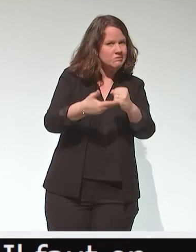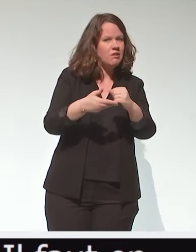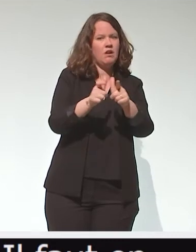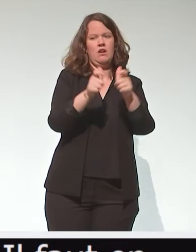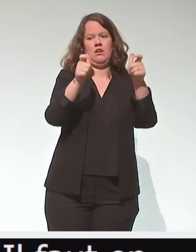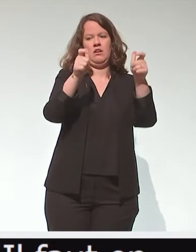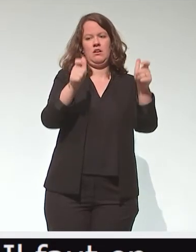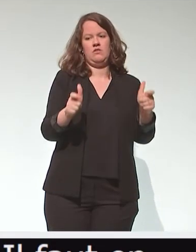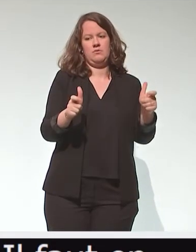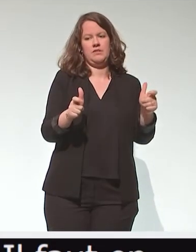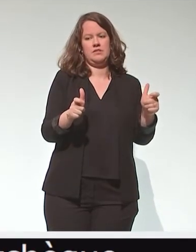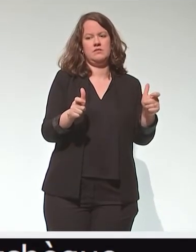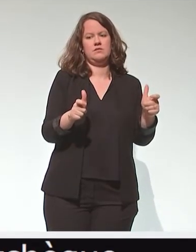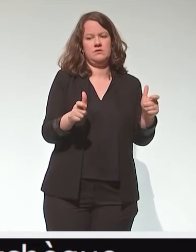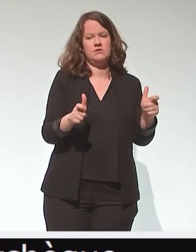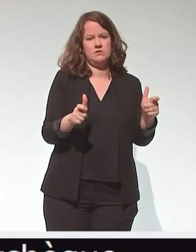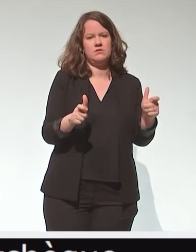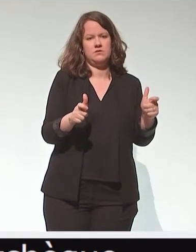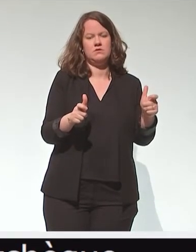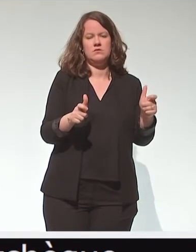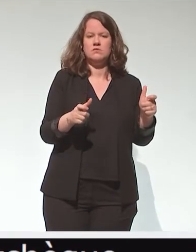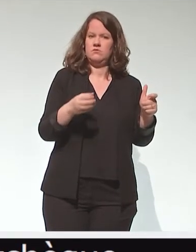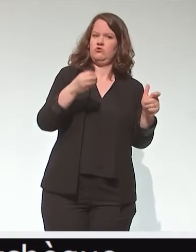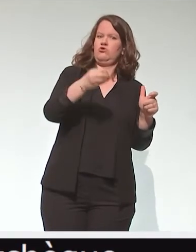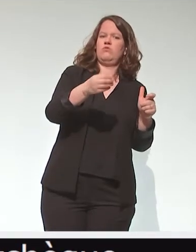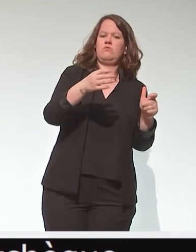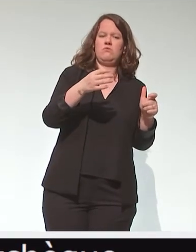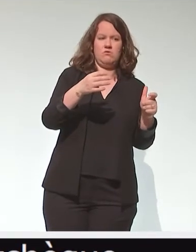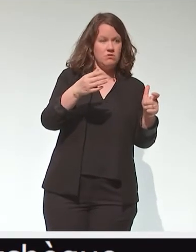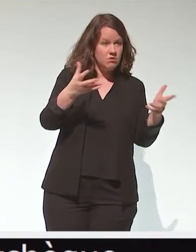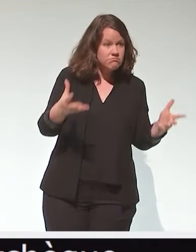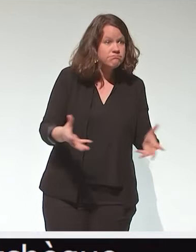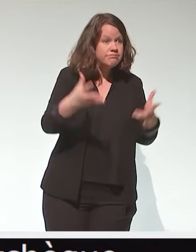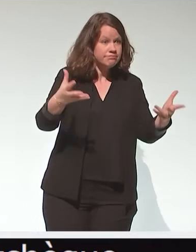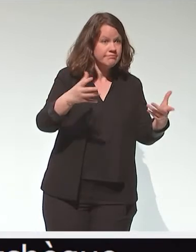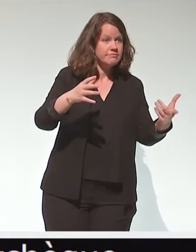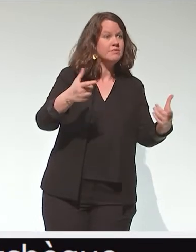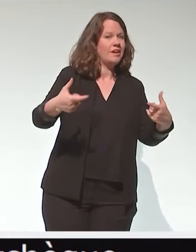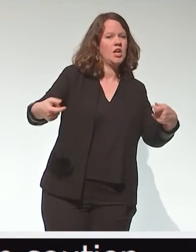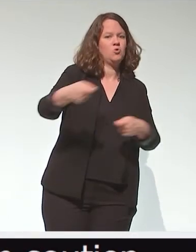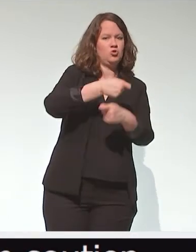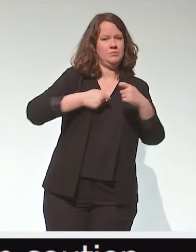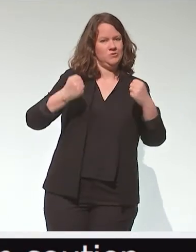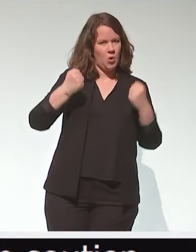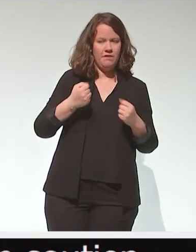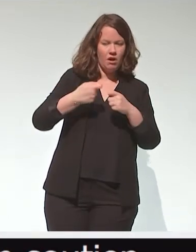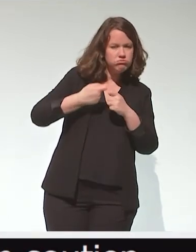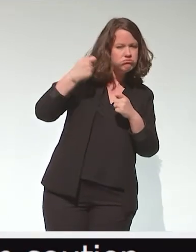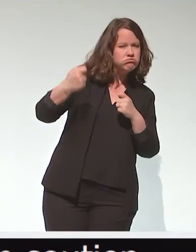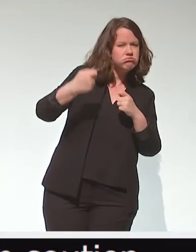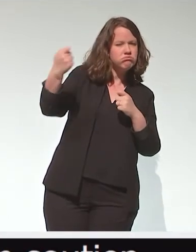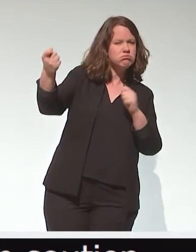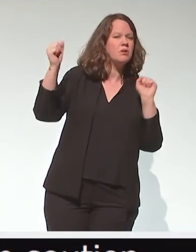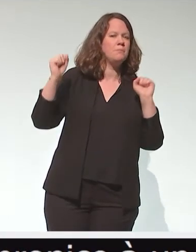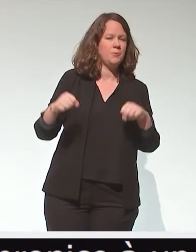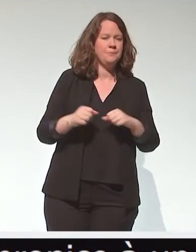more efficiently. Also, people with disabilities are supported on the